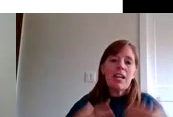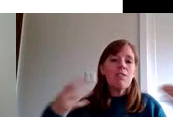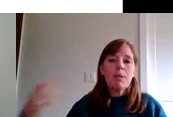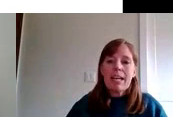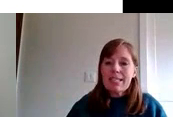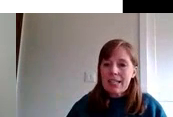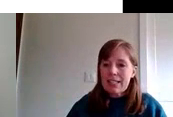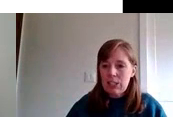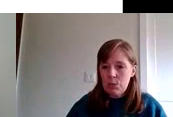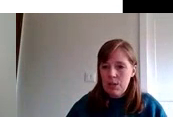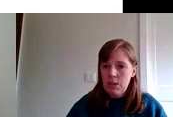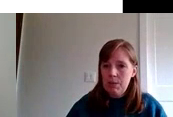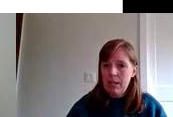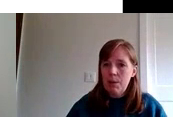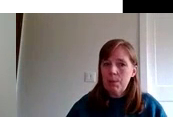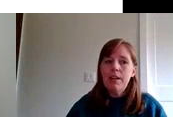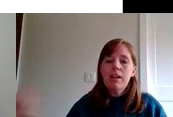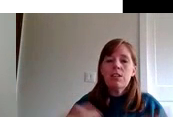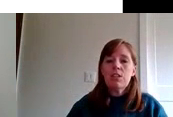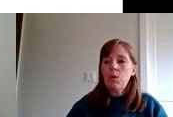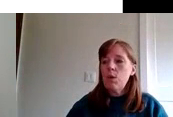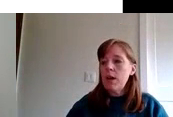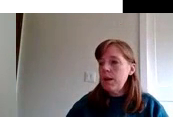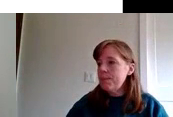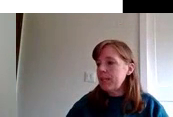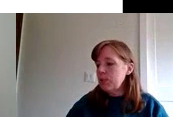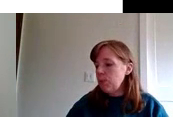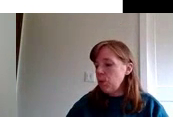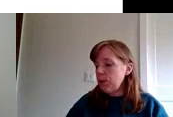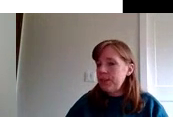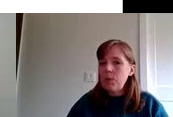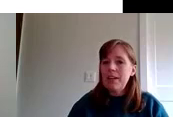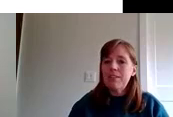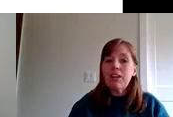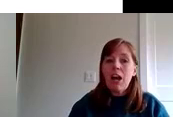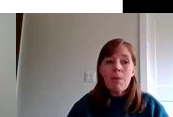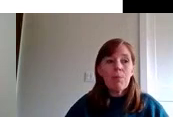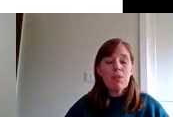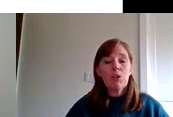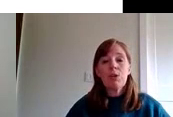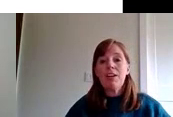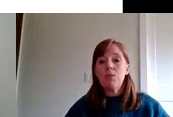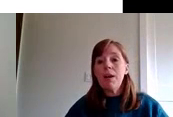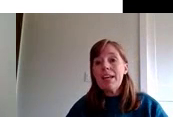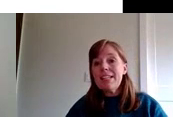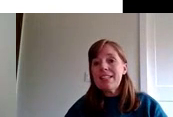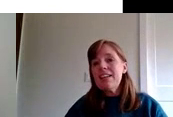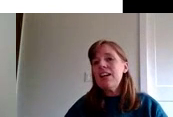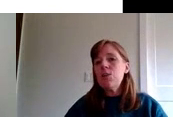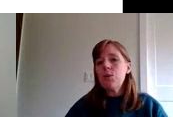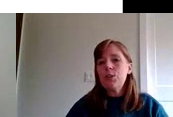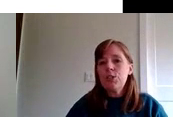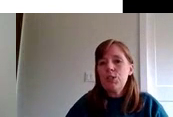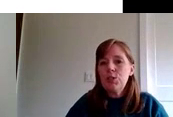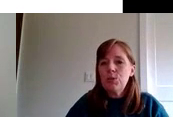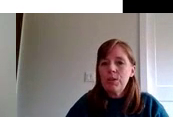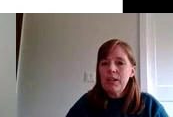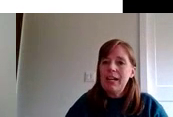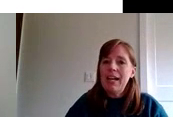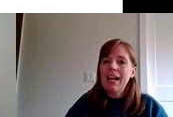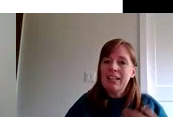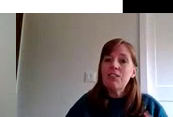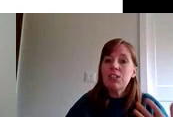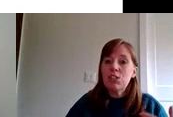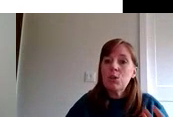hacks, because not everybody has access to a document camera. So it's important that we come up with creative ways in order